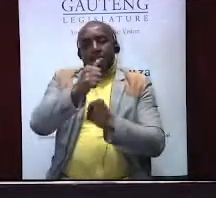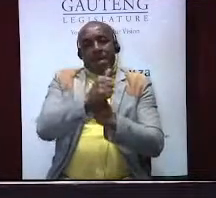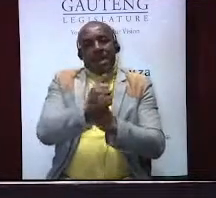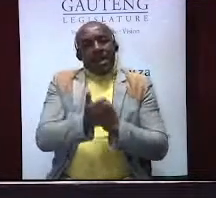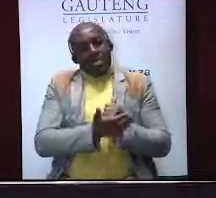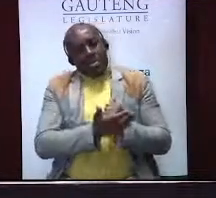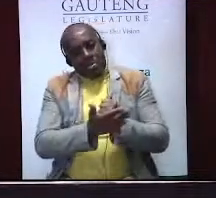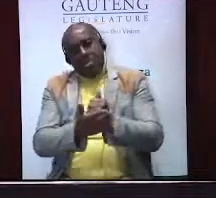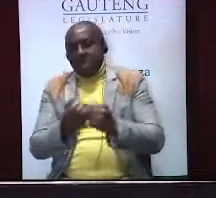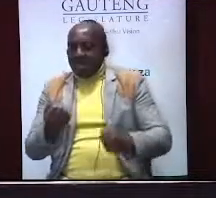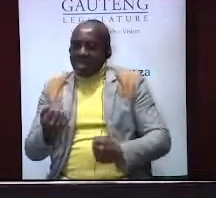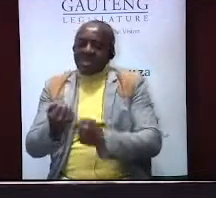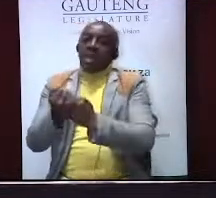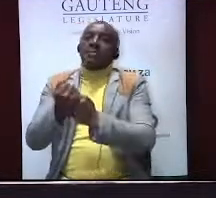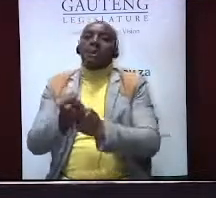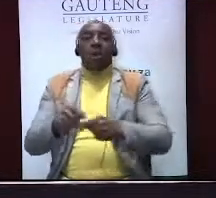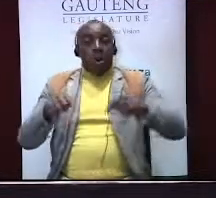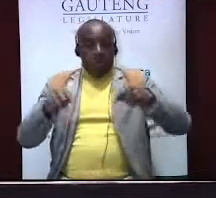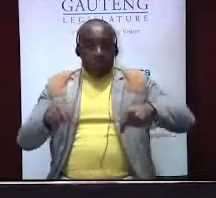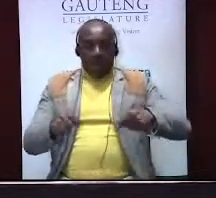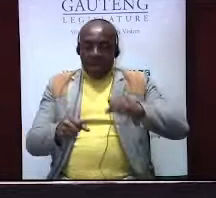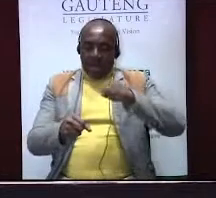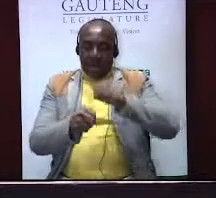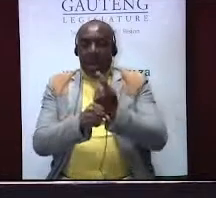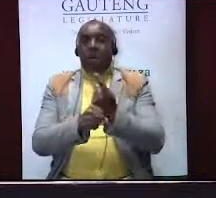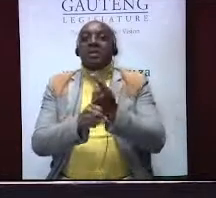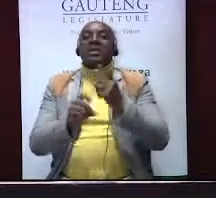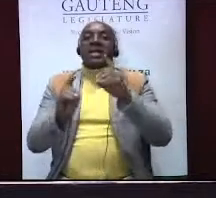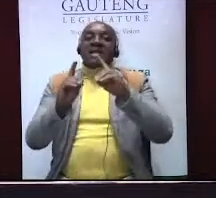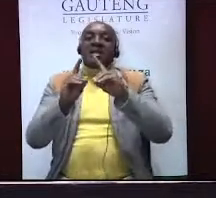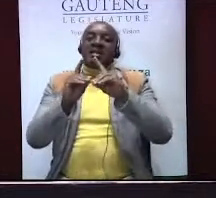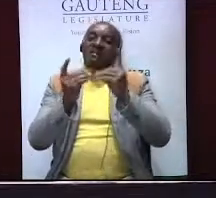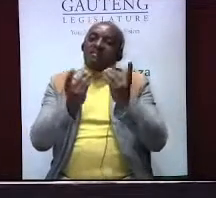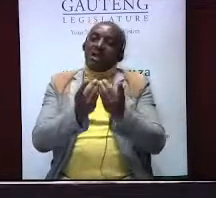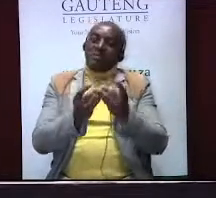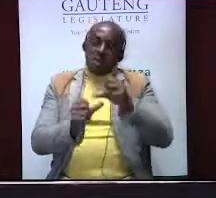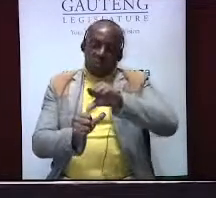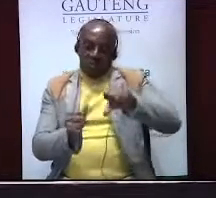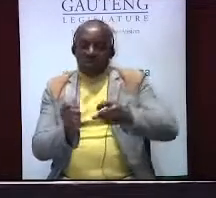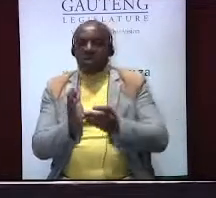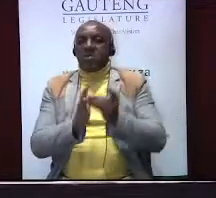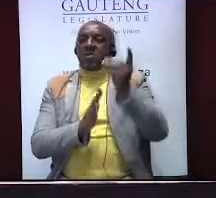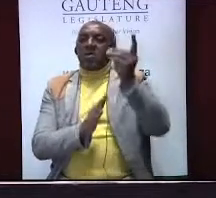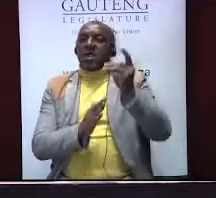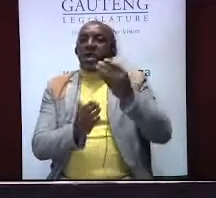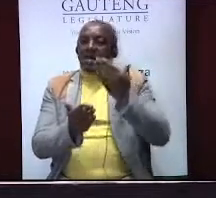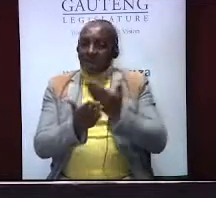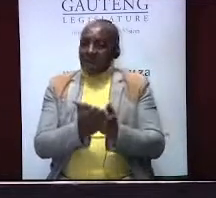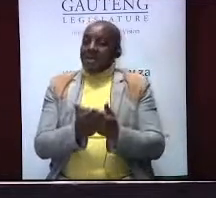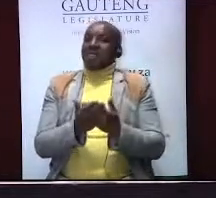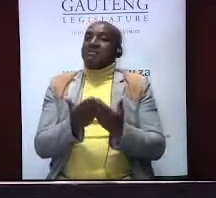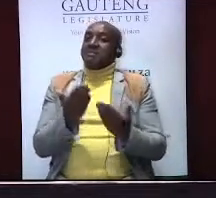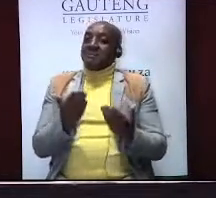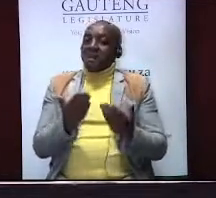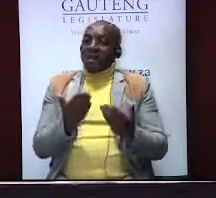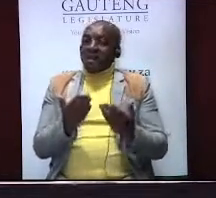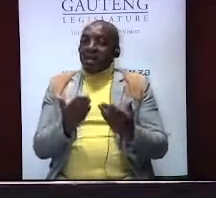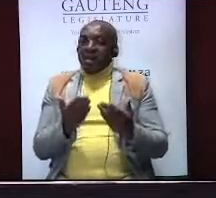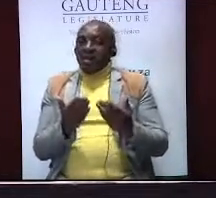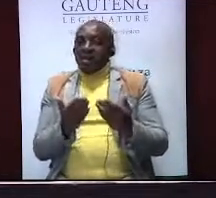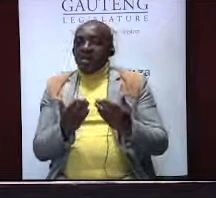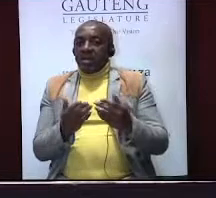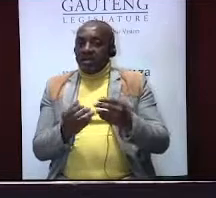communities. Today, as Gauteng Department of Social Development, we can attest and also